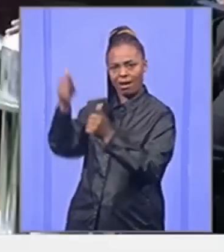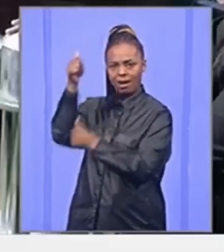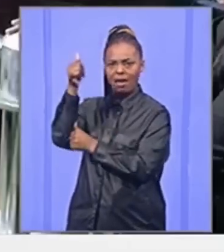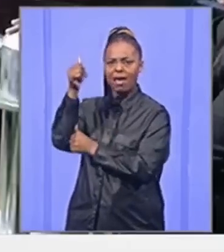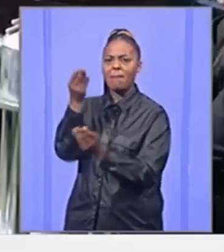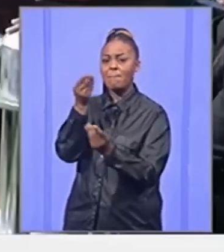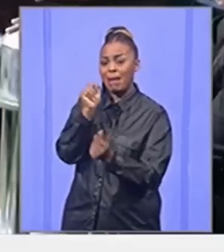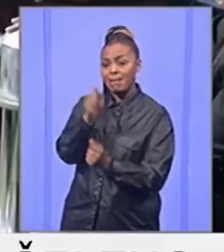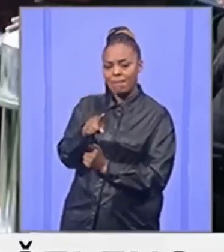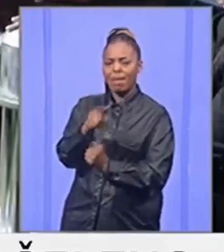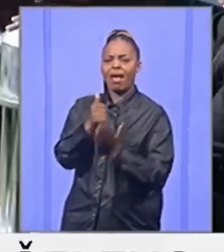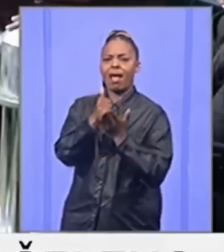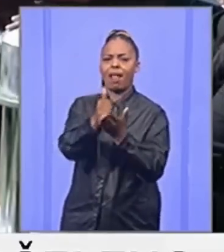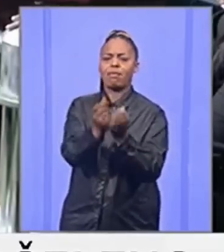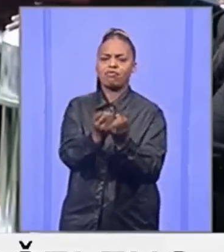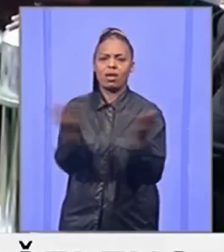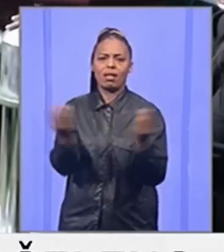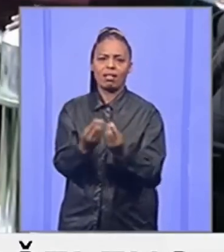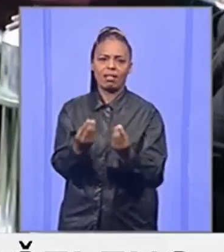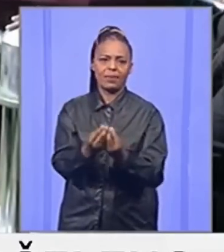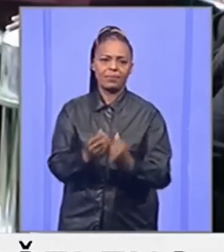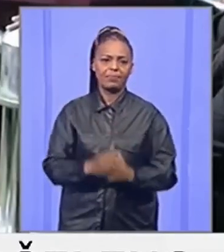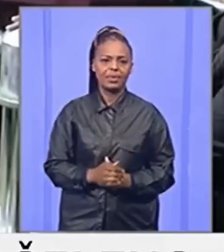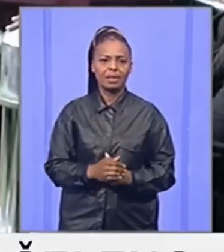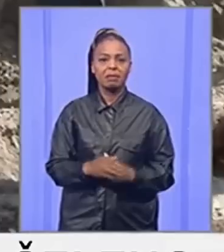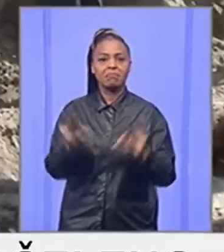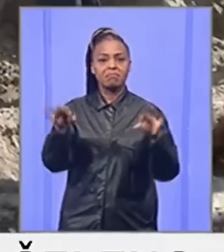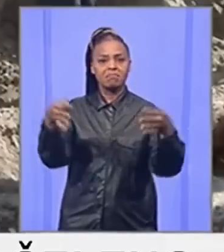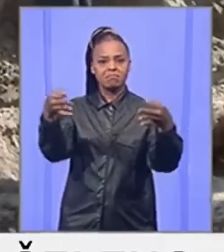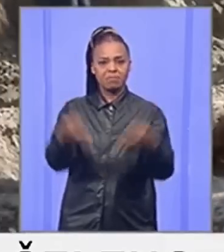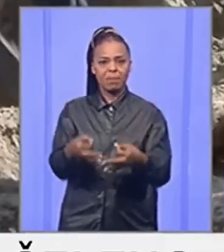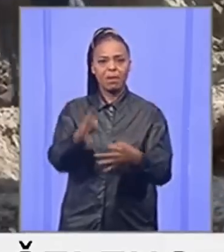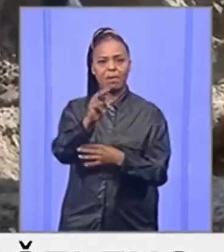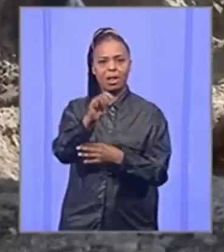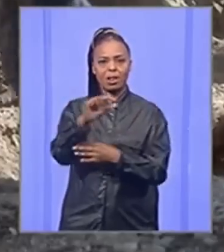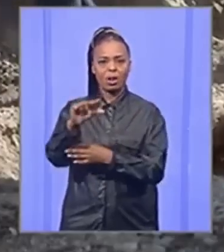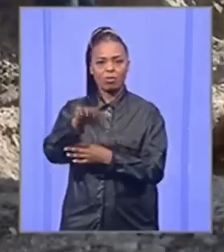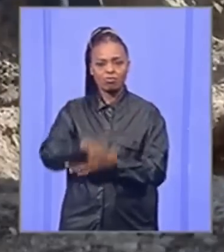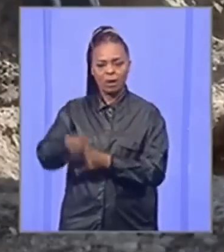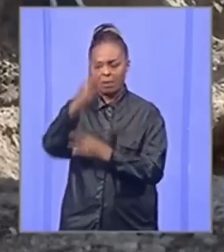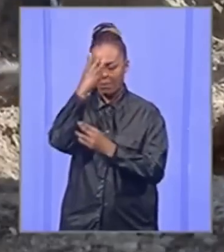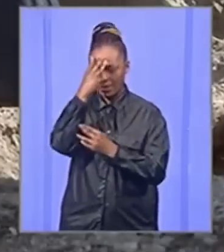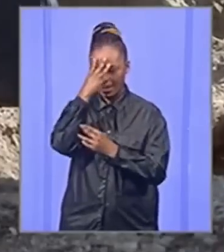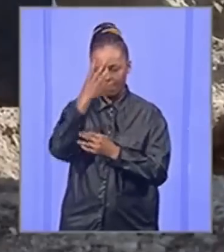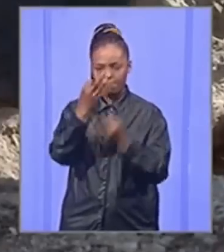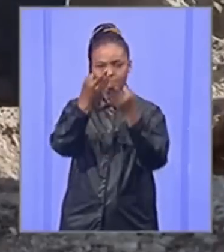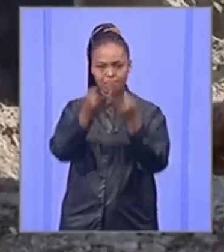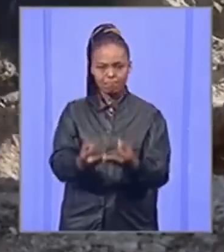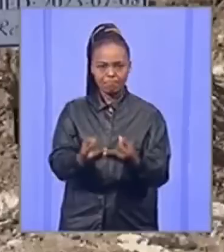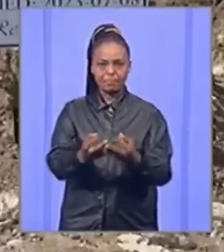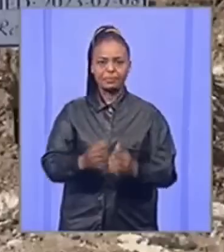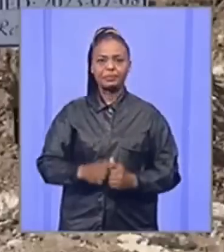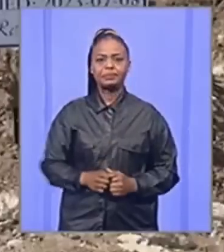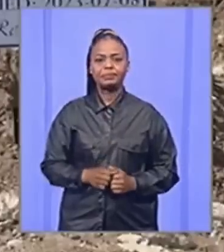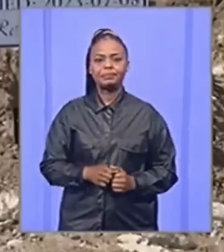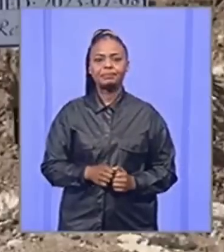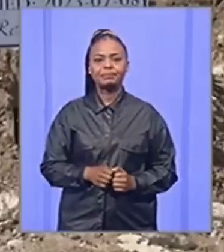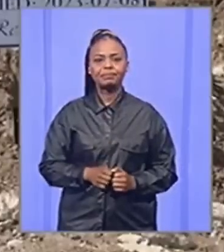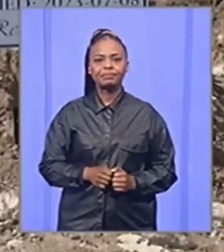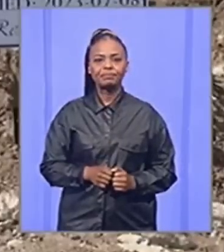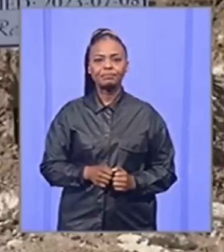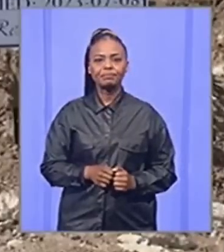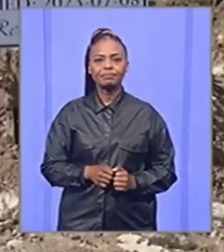mentsi. Bafu ba phomoditswe setsheng sa bafu sa matlalong se Mahikeng. Selwane